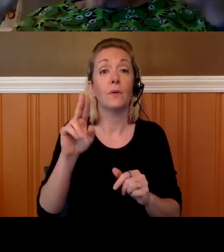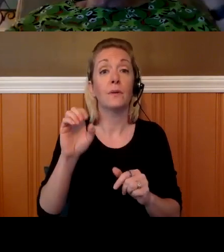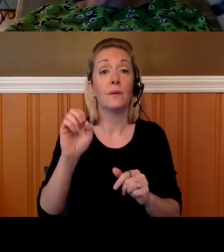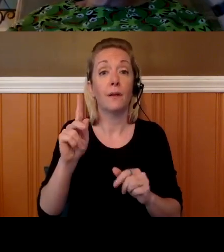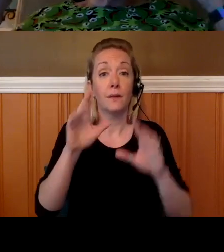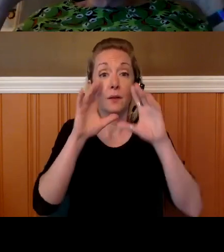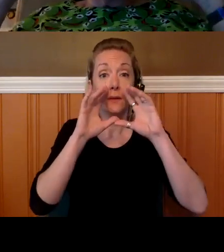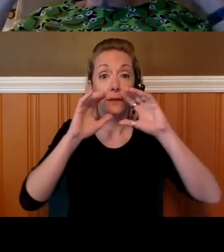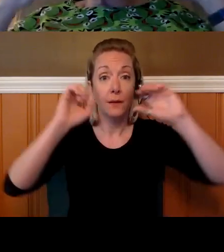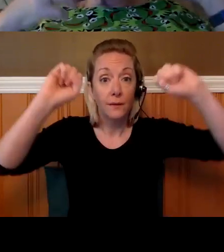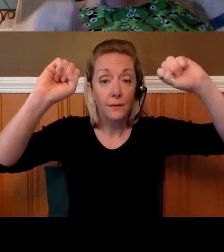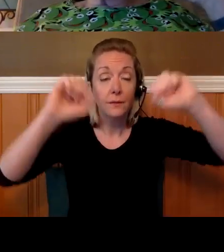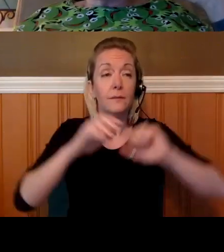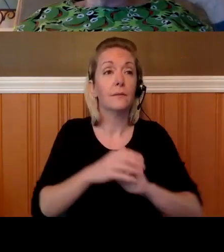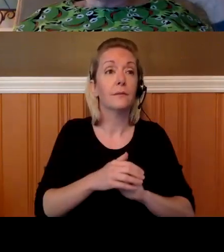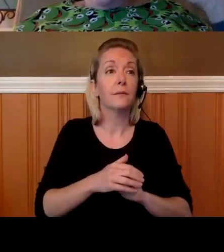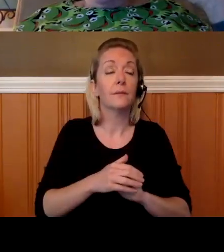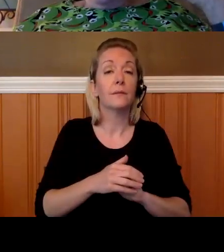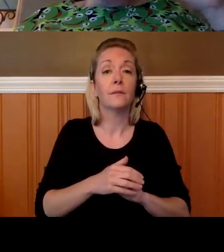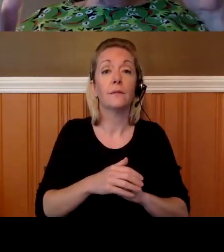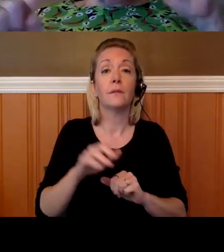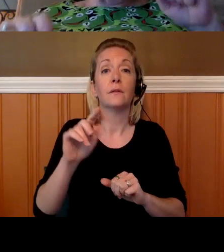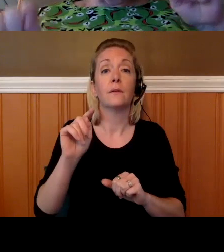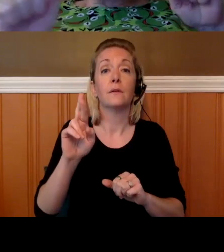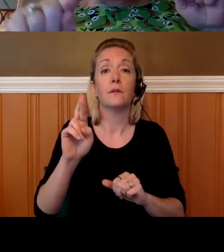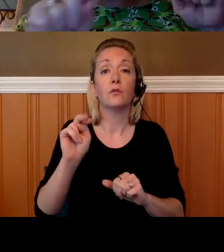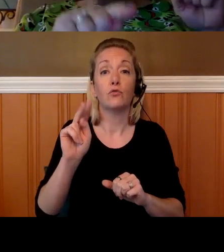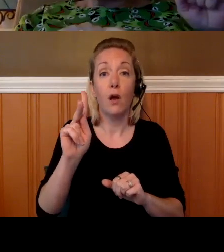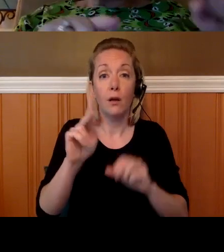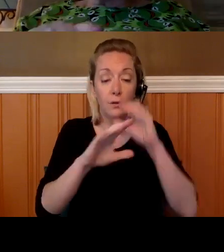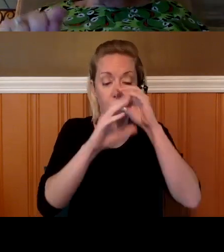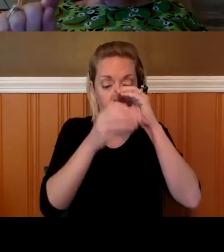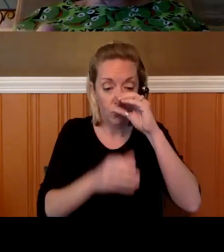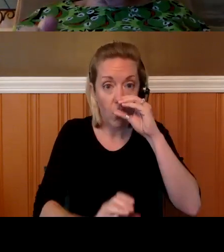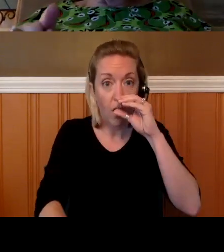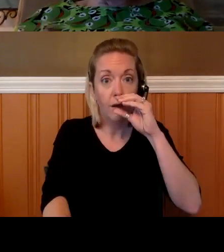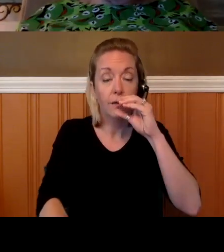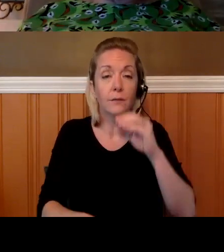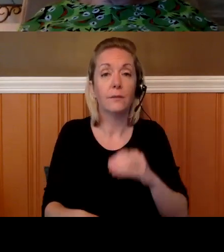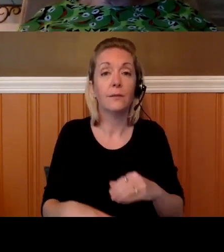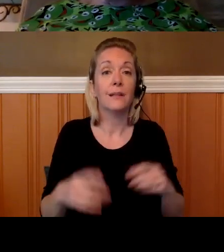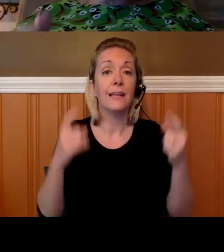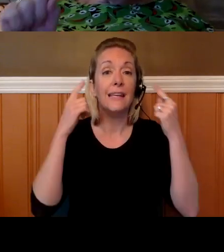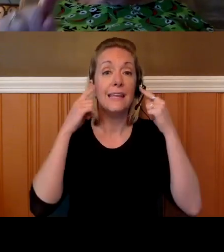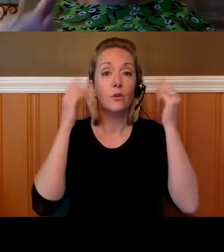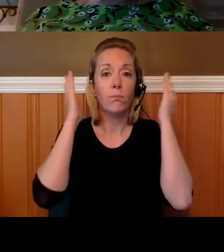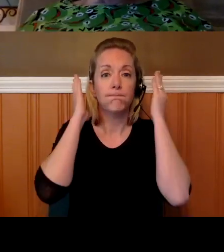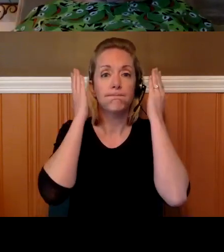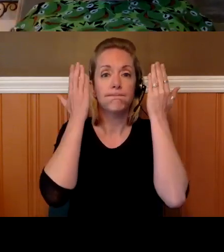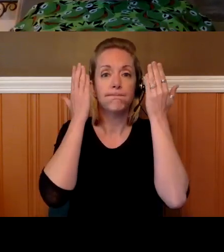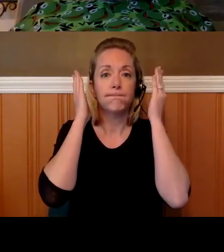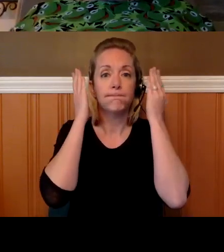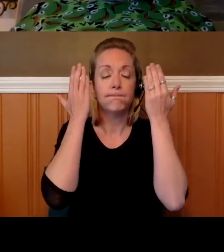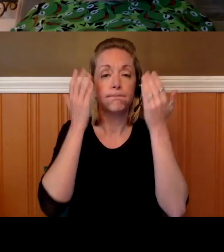big ears, the long trunk. Because if that picture were in black and white, any 2-year-old could tell